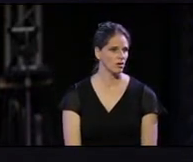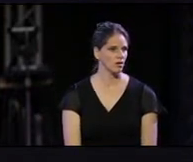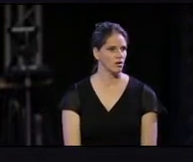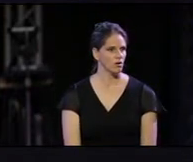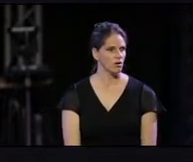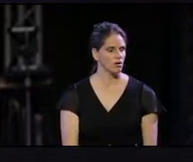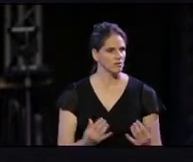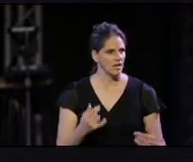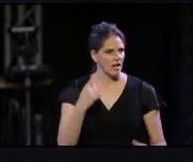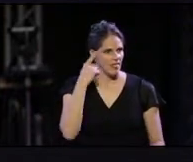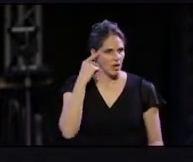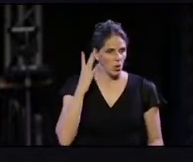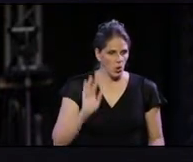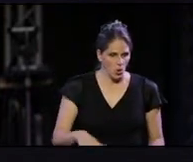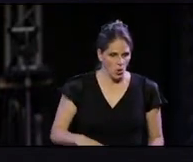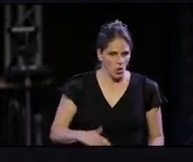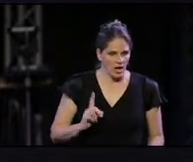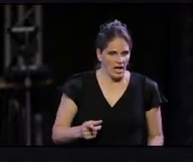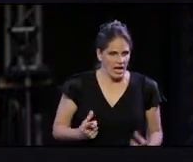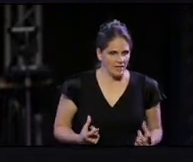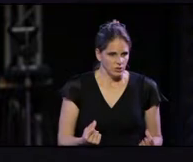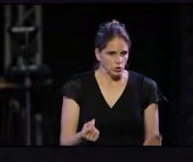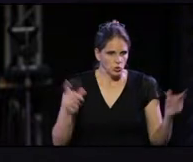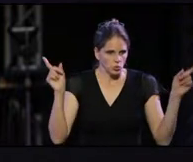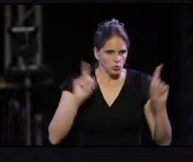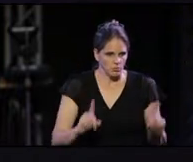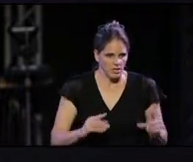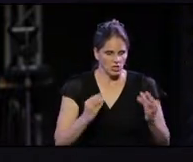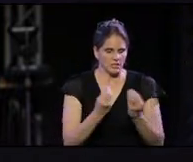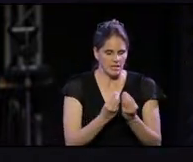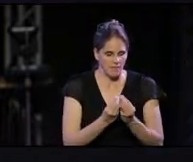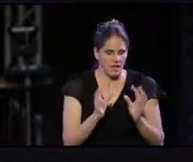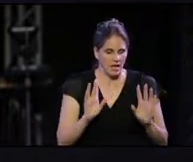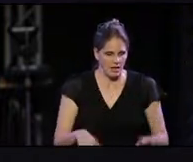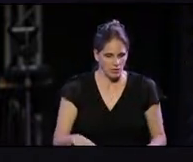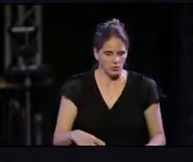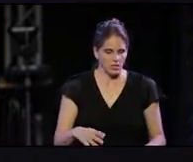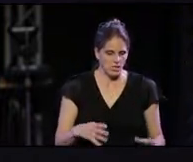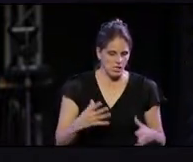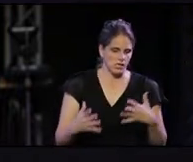of spectacular stuff. Now I have to become this really